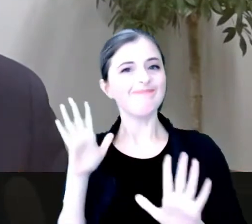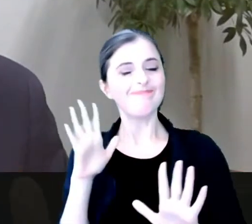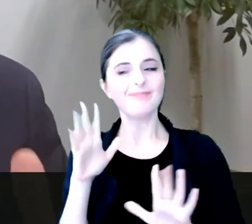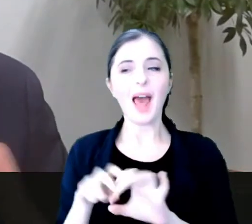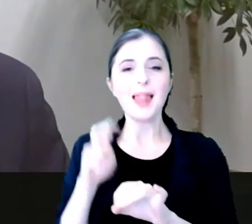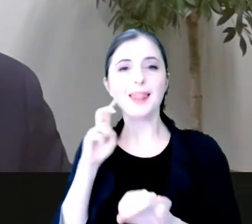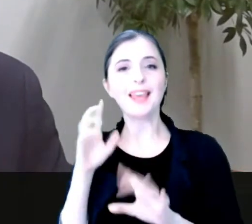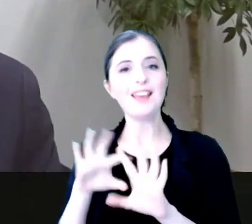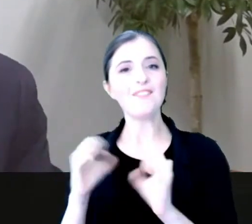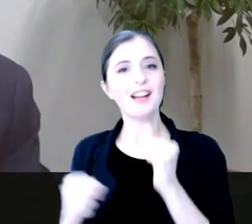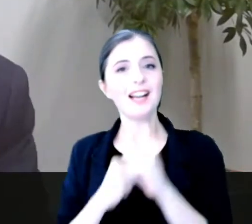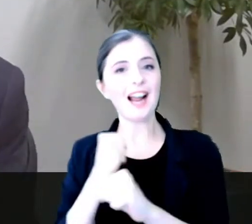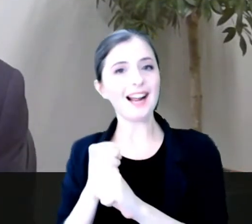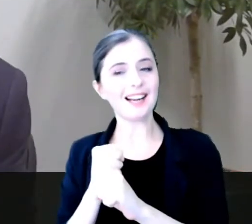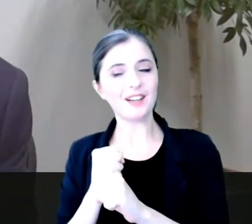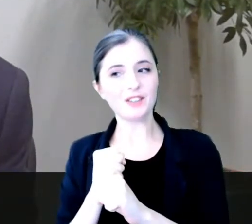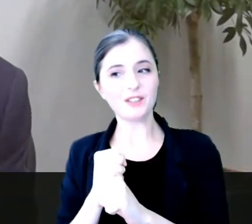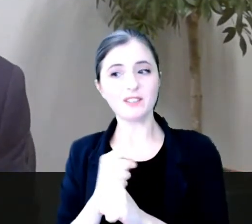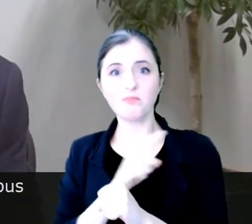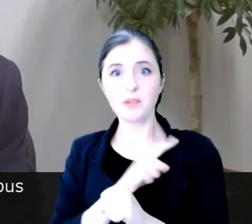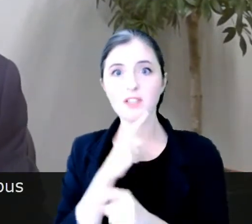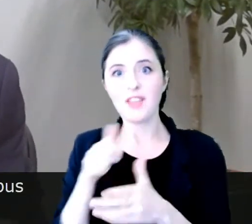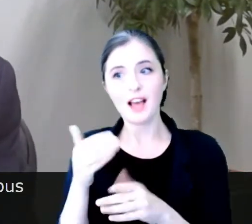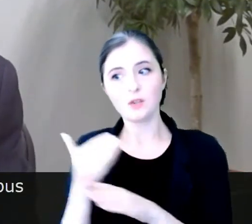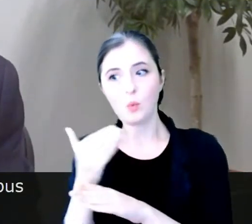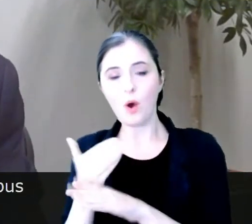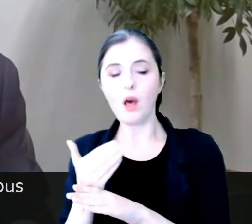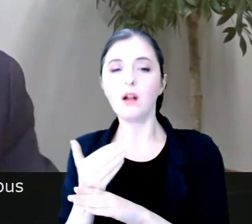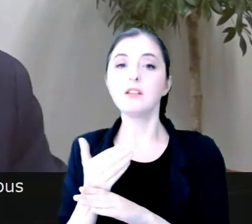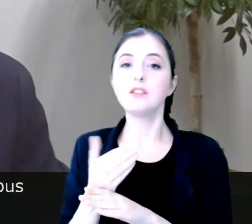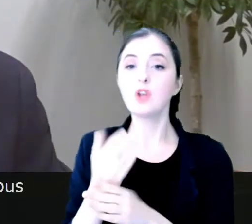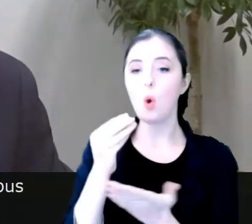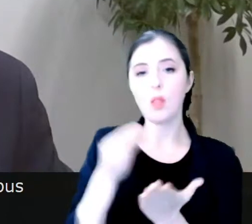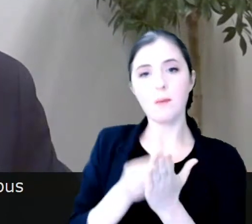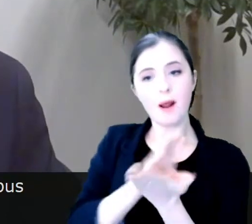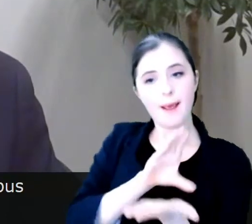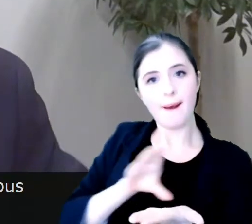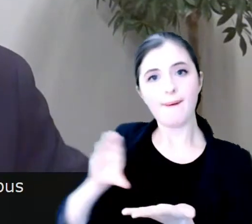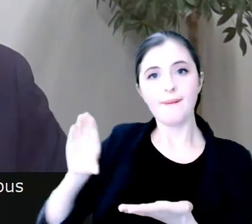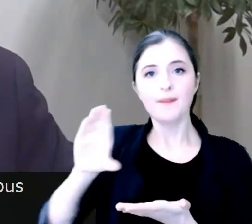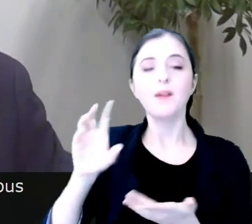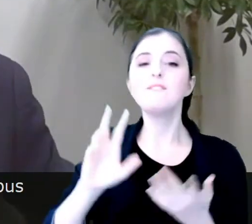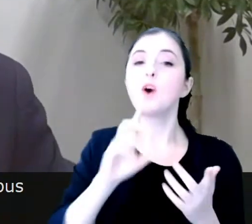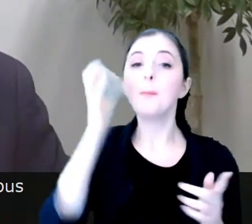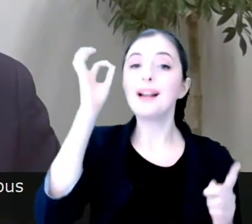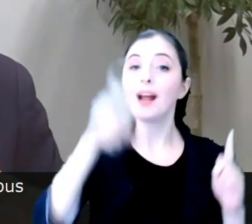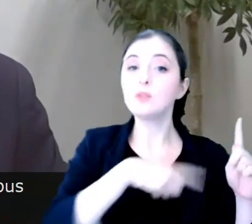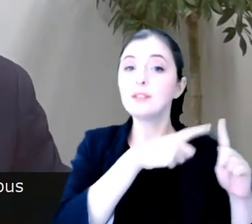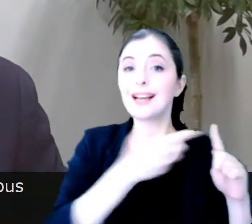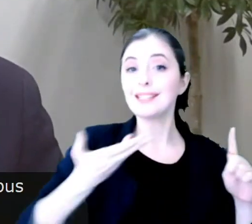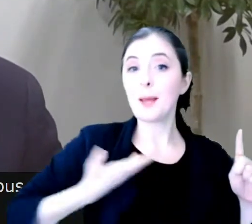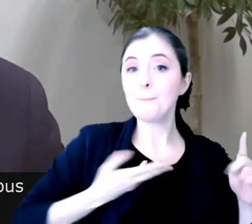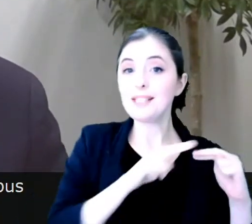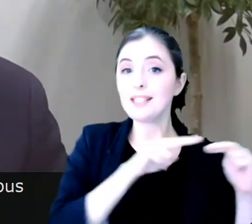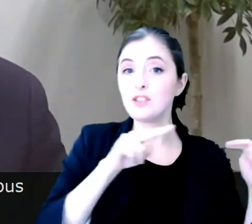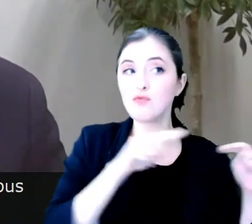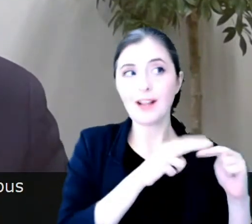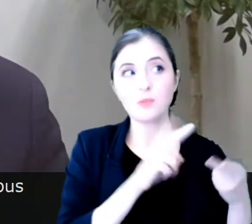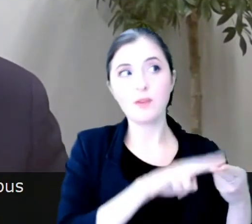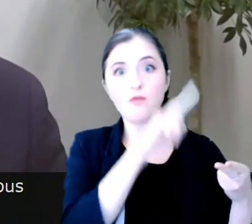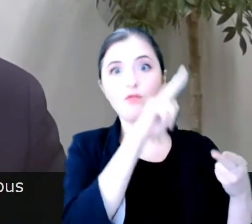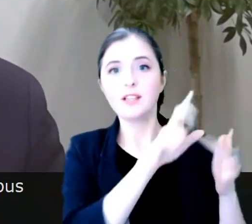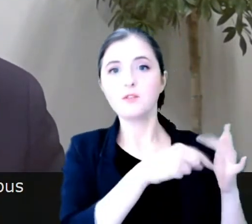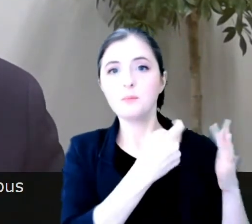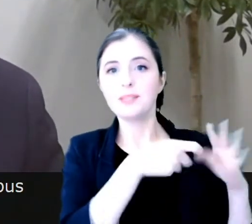Again, monies that we've diverted this work because of council tax and business rates money we've raised from City Hall in the face of opposition